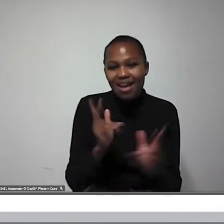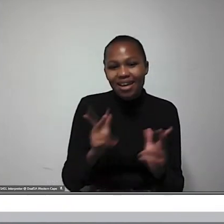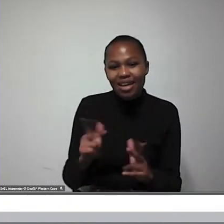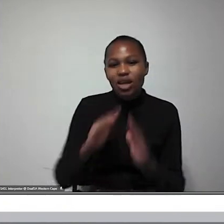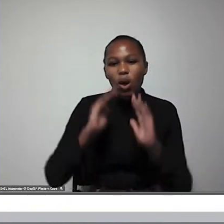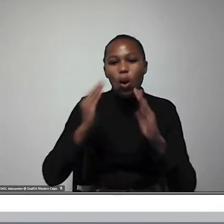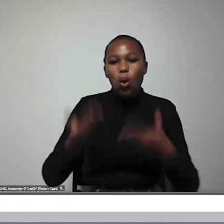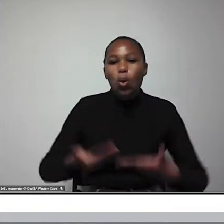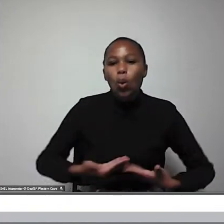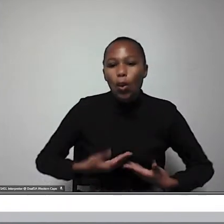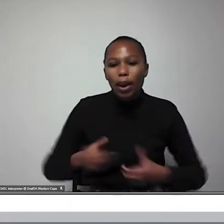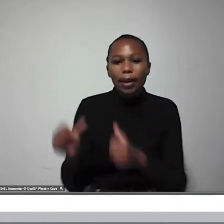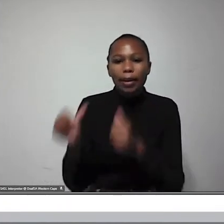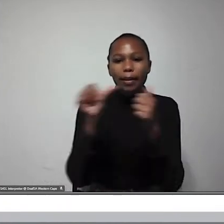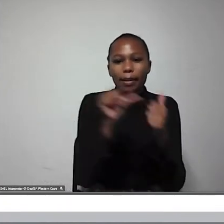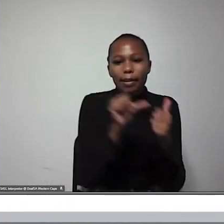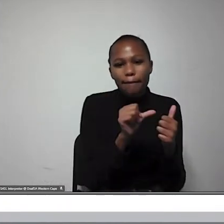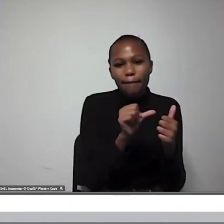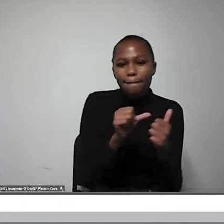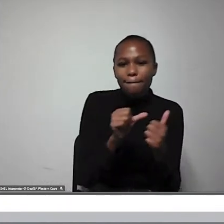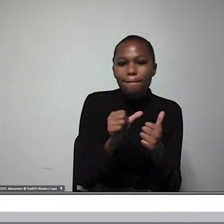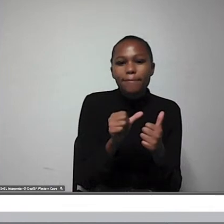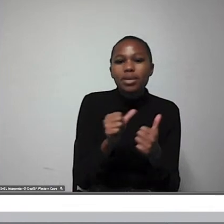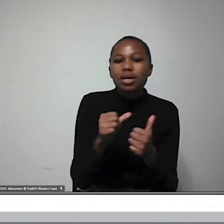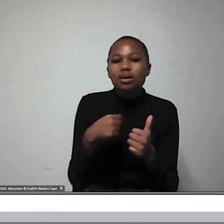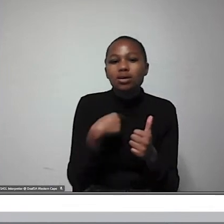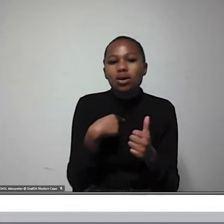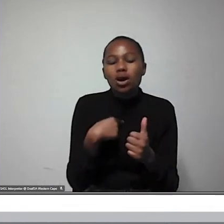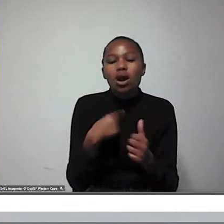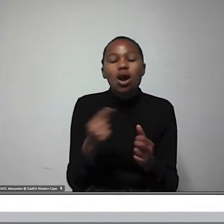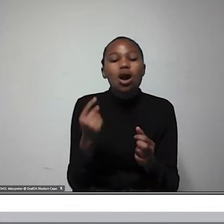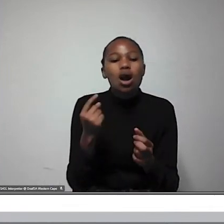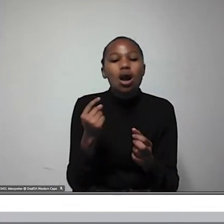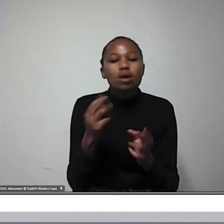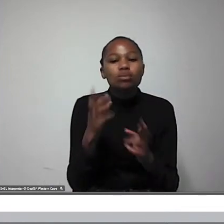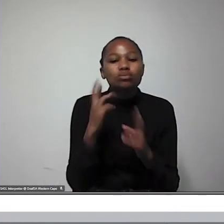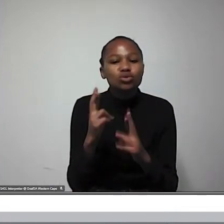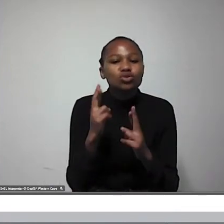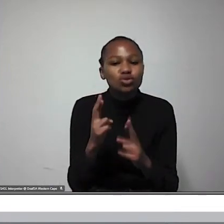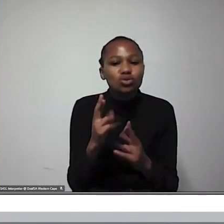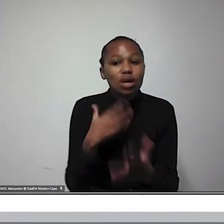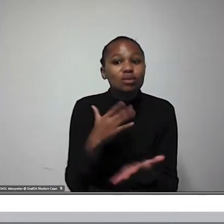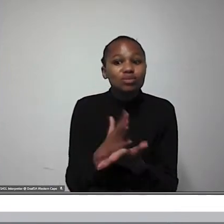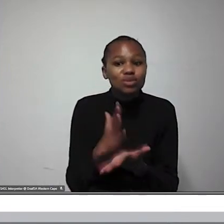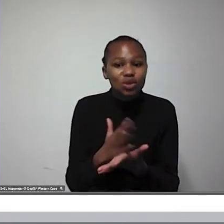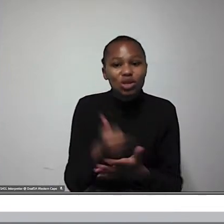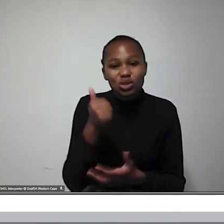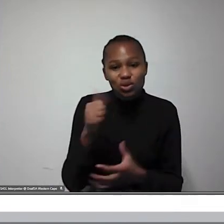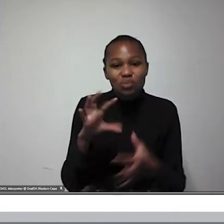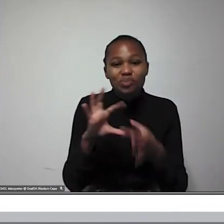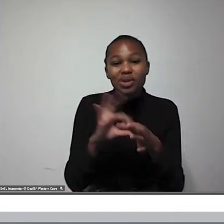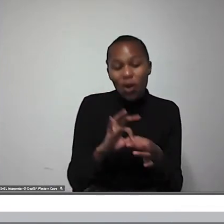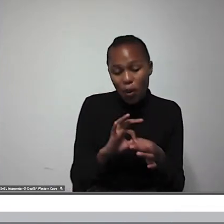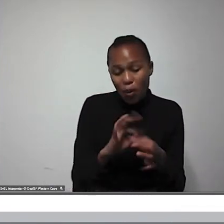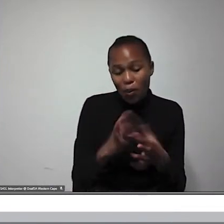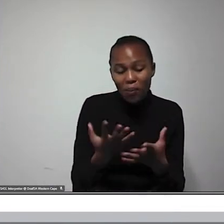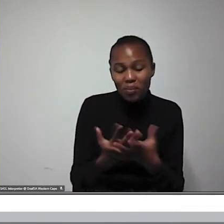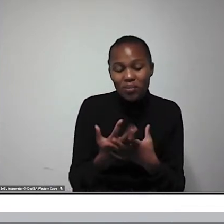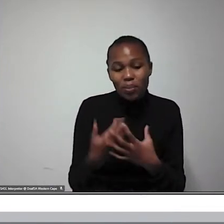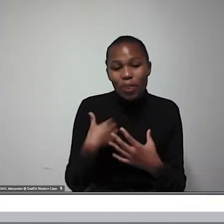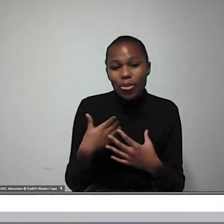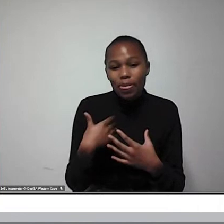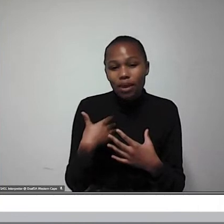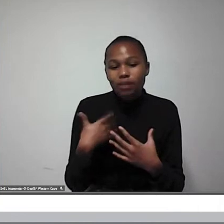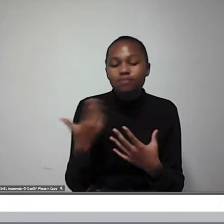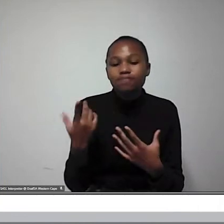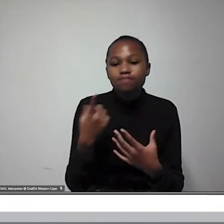back, Member van der Westhuizen. I'm sure it must be good to be home, although it's quite cold and wet on this side. And I wish you all a